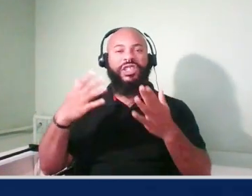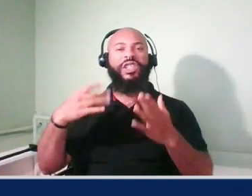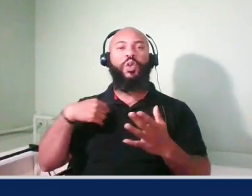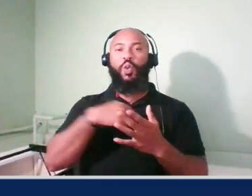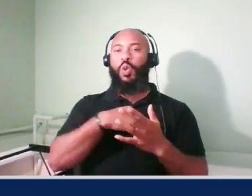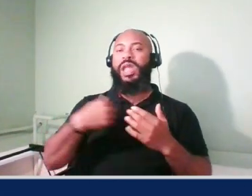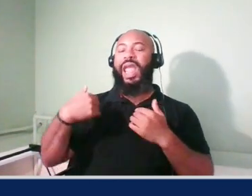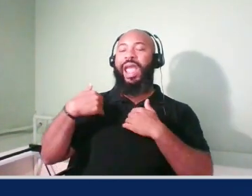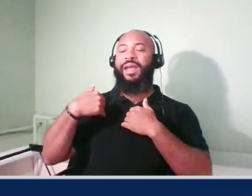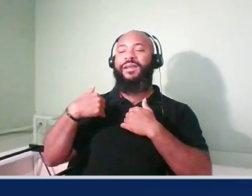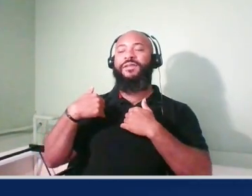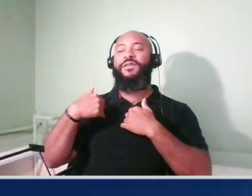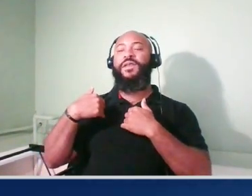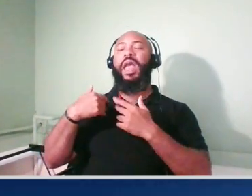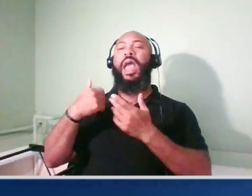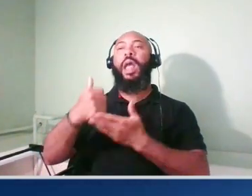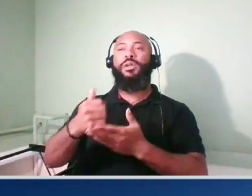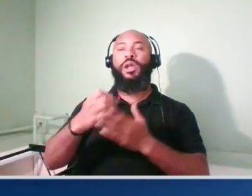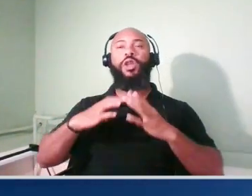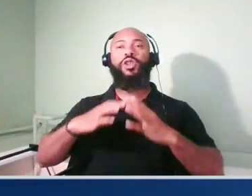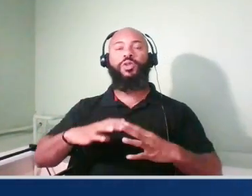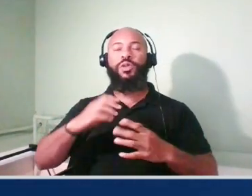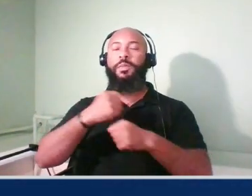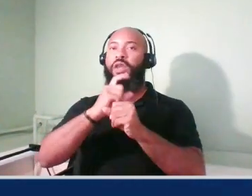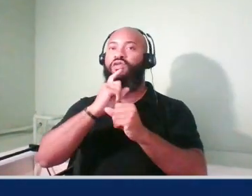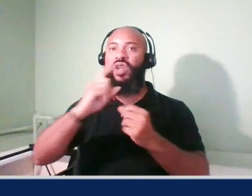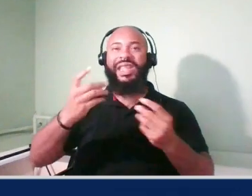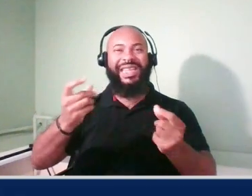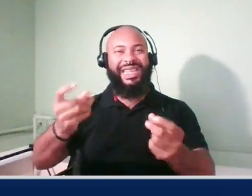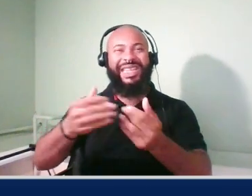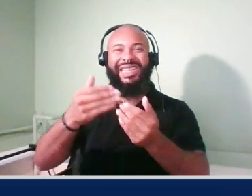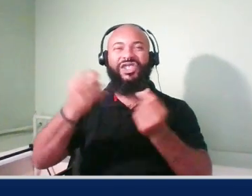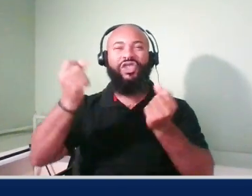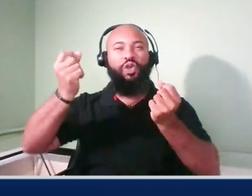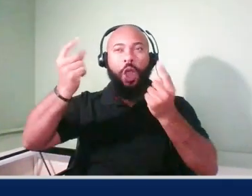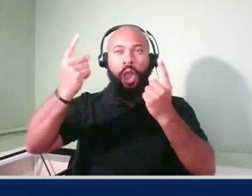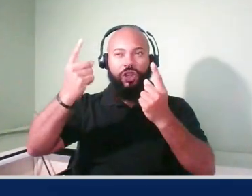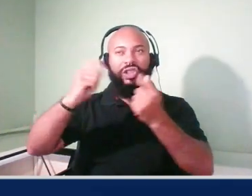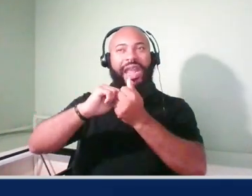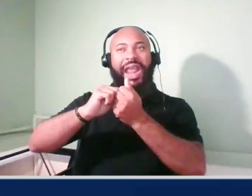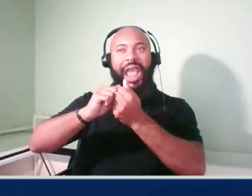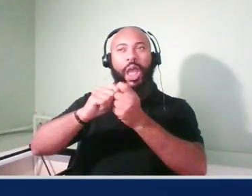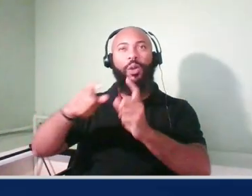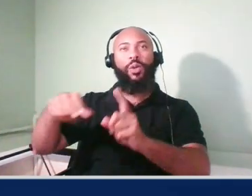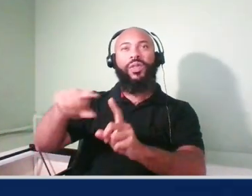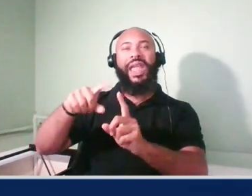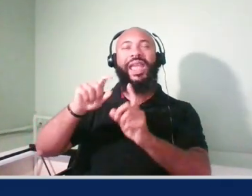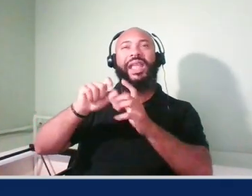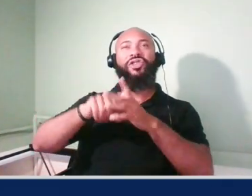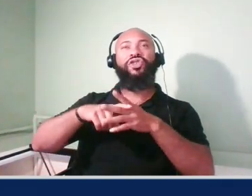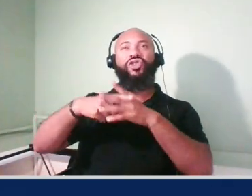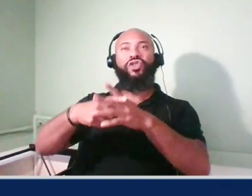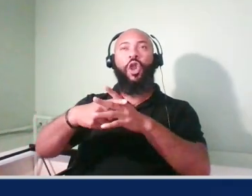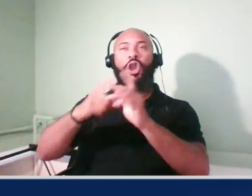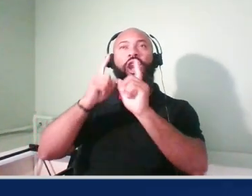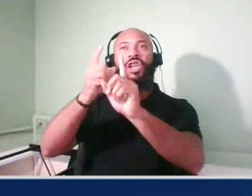to understand what control maps to which objective and how easily they can start, you know, achieving compliance by deploying